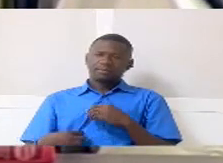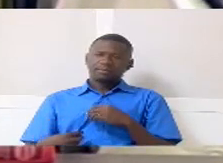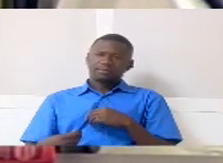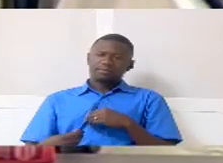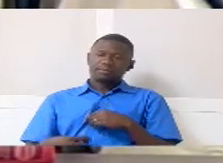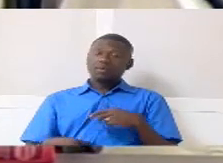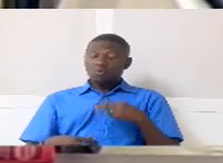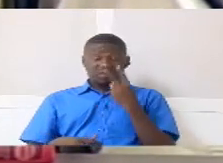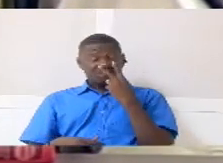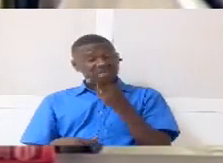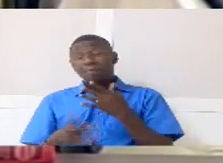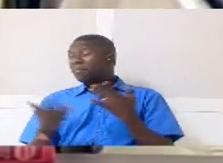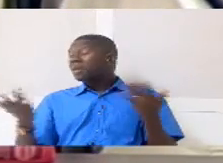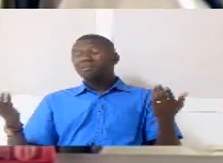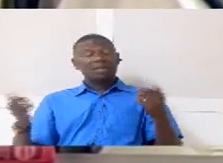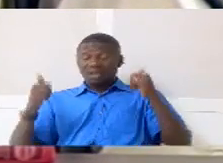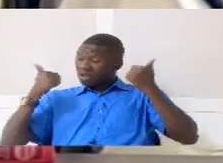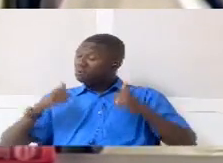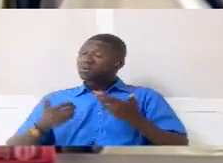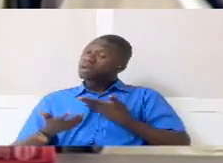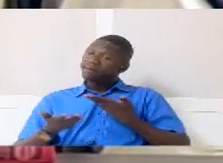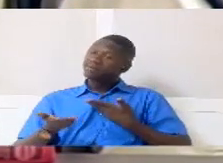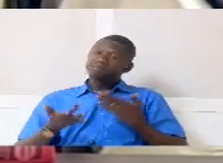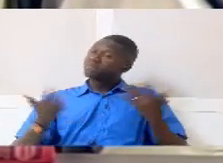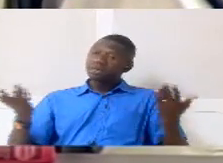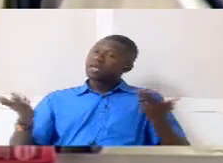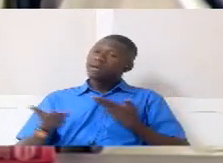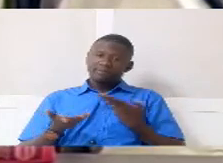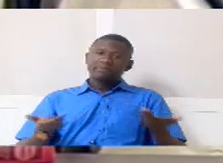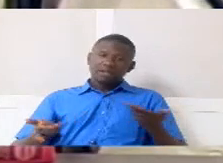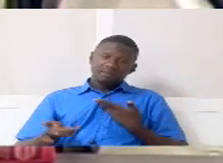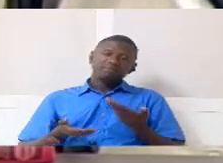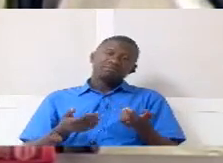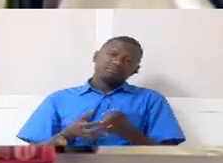We have seen many of those that type. Many of that type.